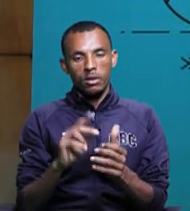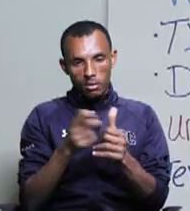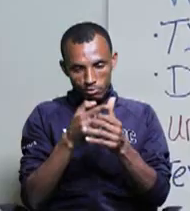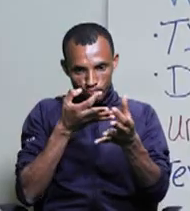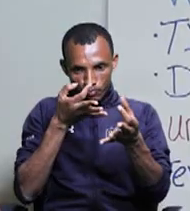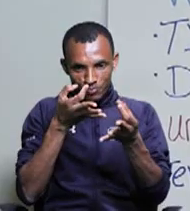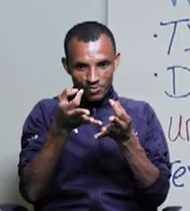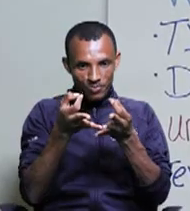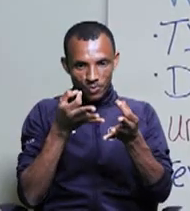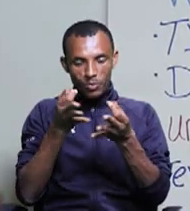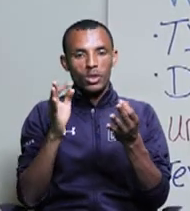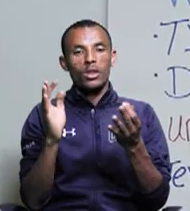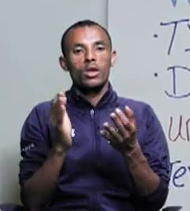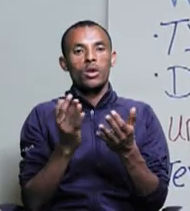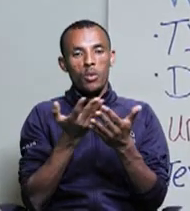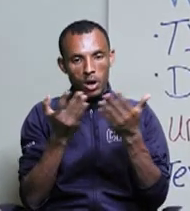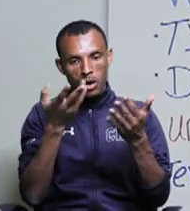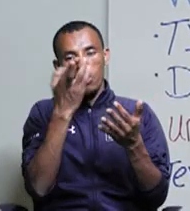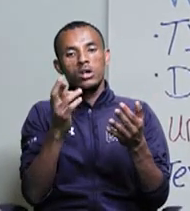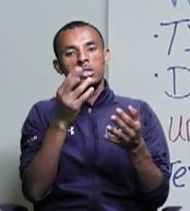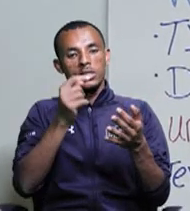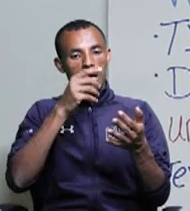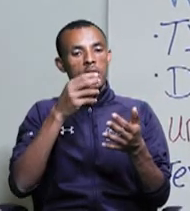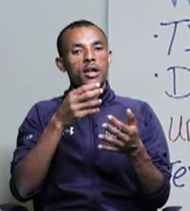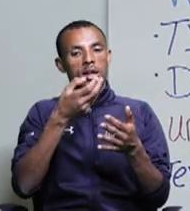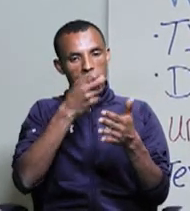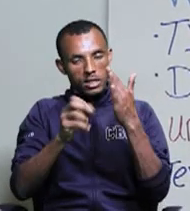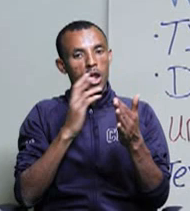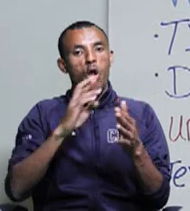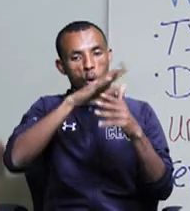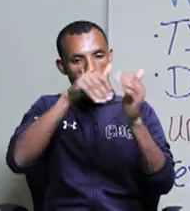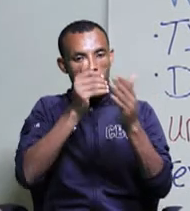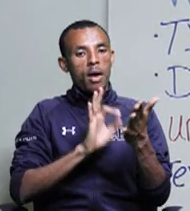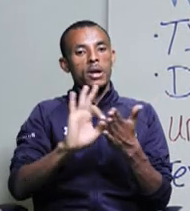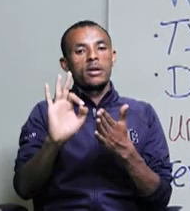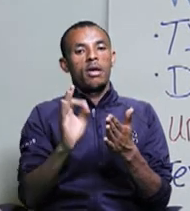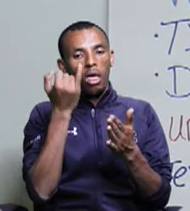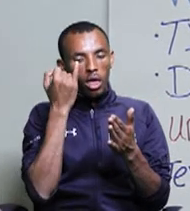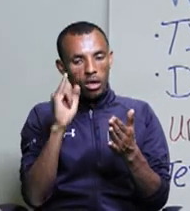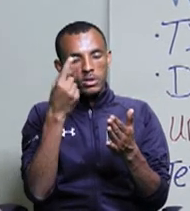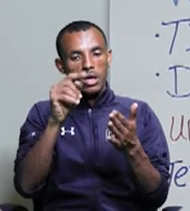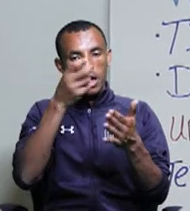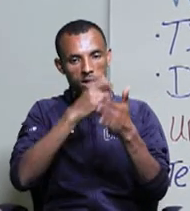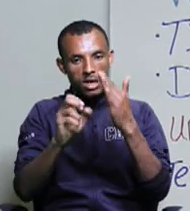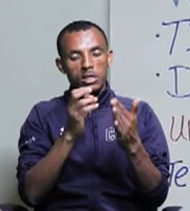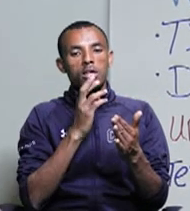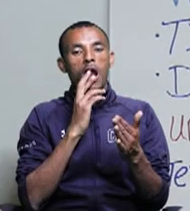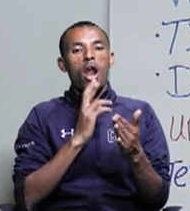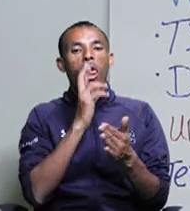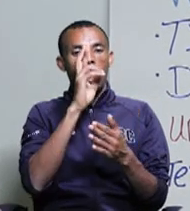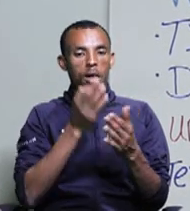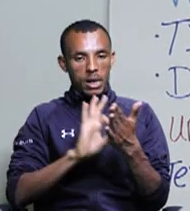Discrete, where all the results are whole numbers. If the results are real